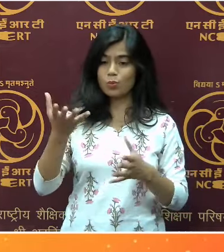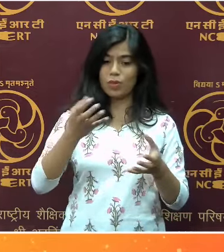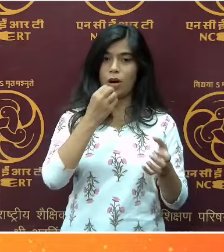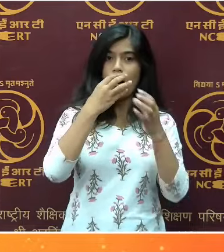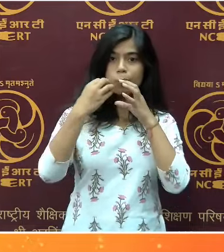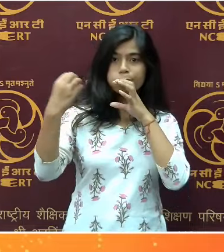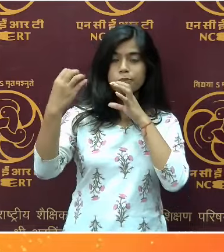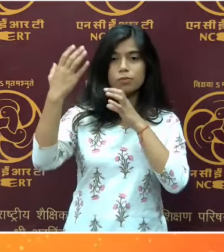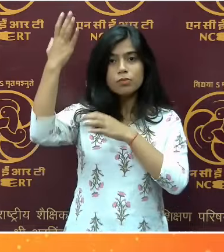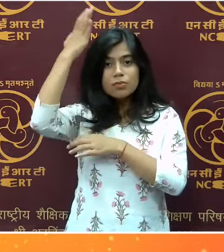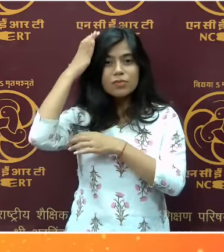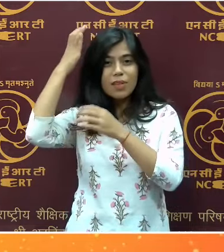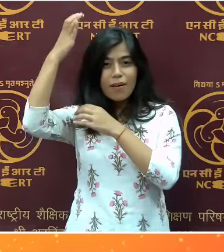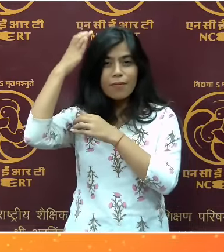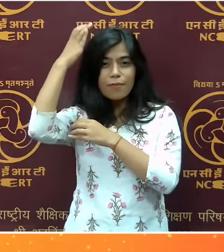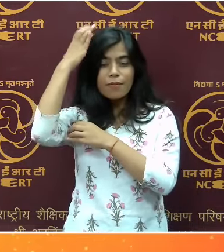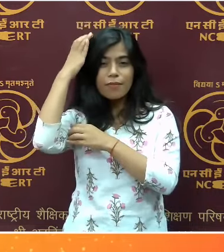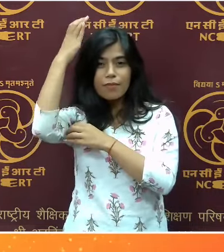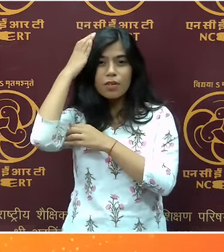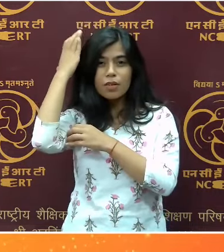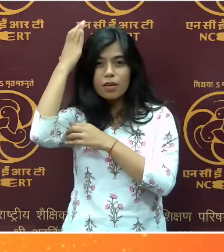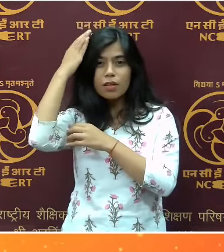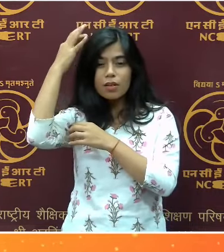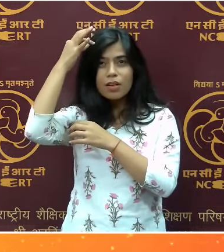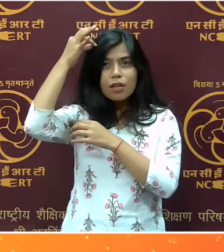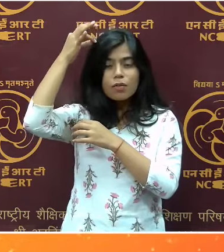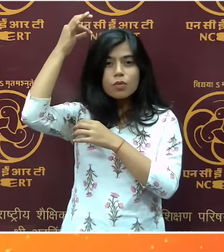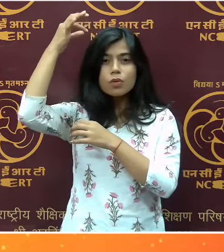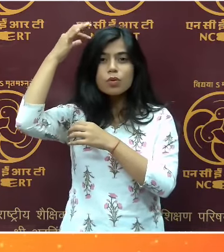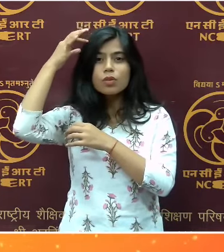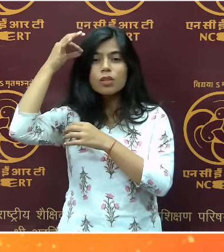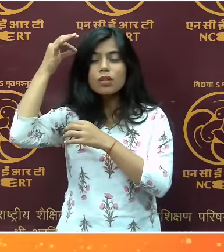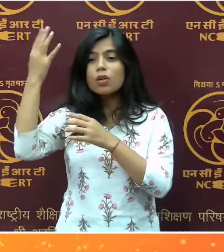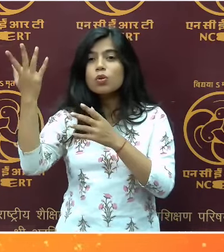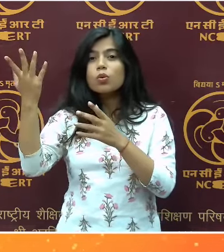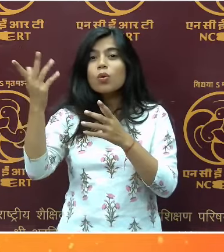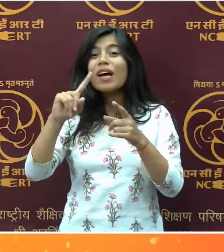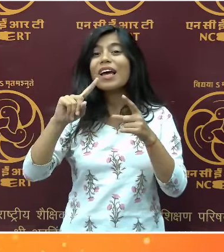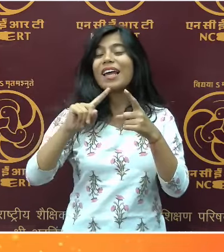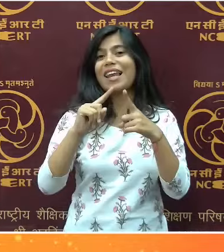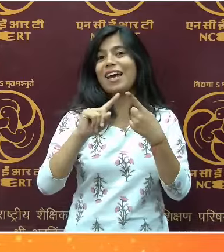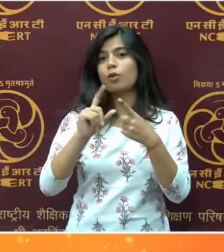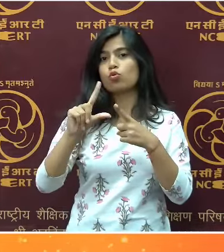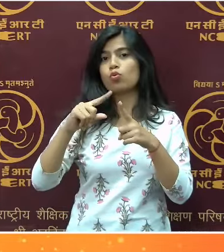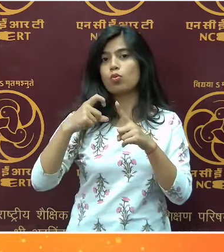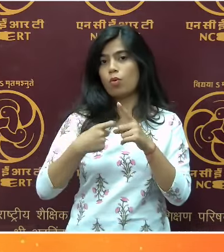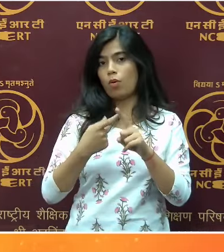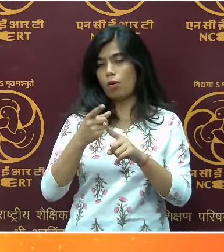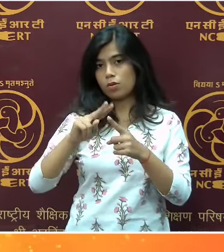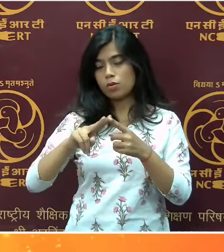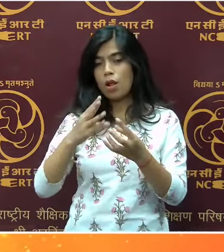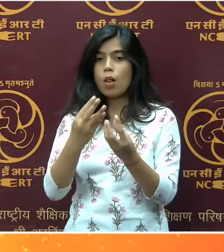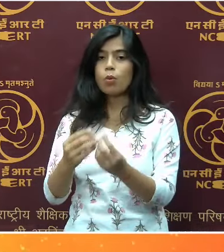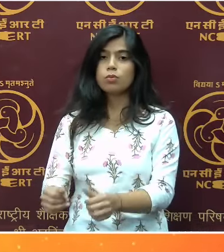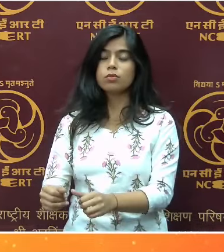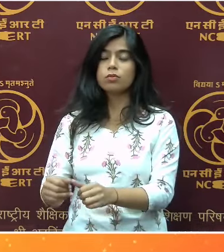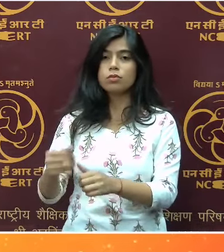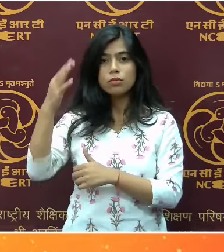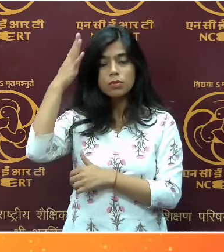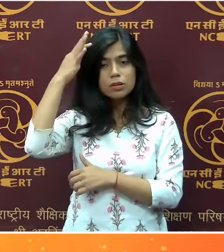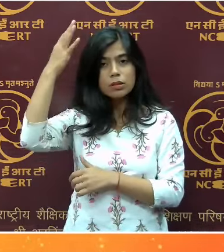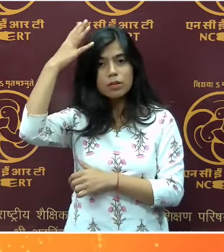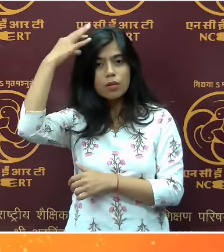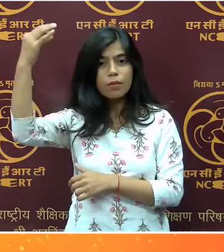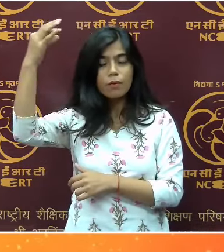hair, hair has the tendency to lose the electron and the balloon has the tendency